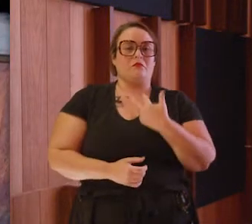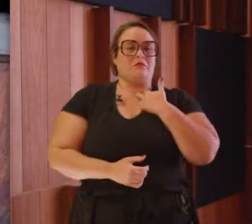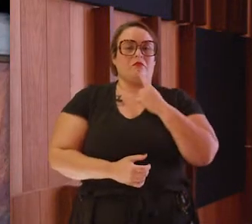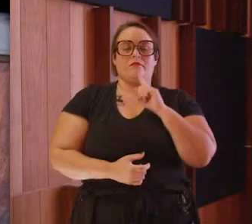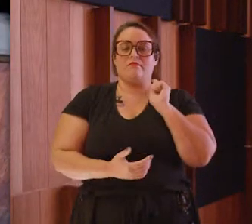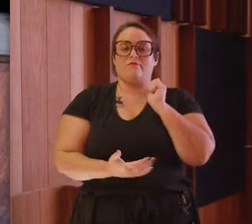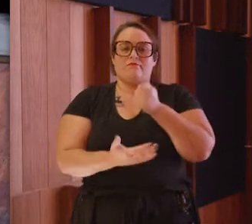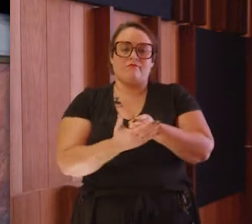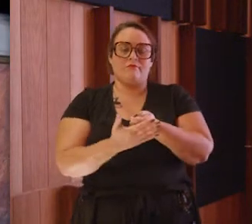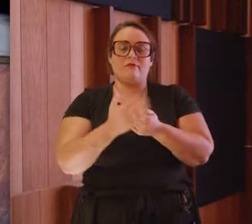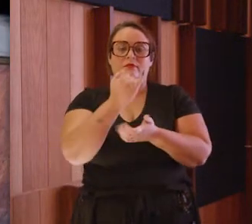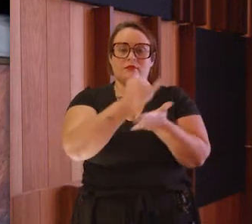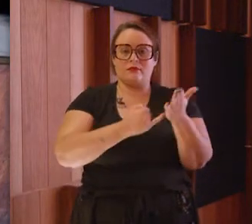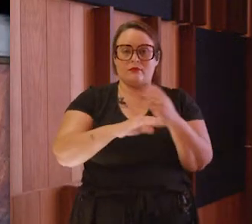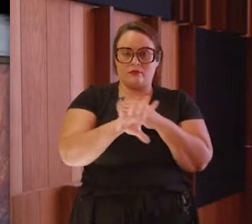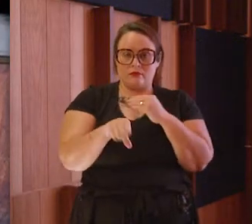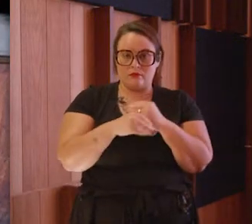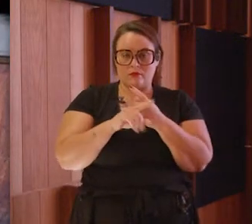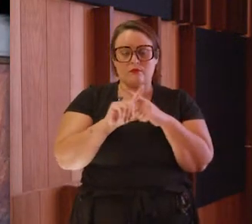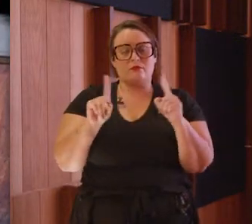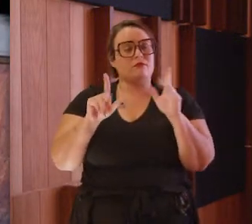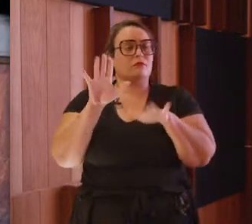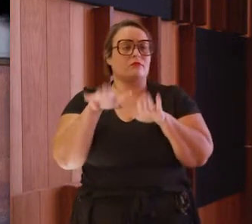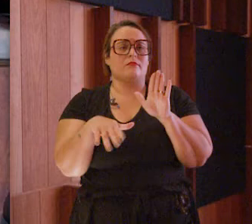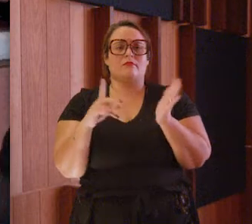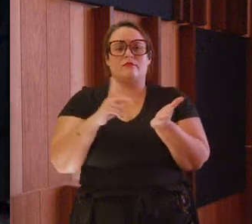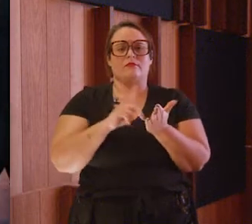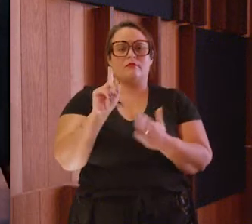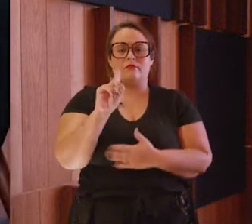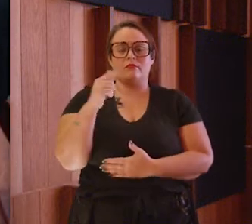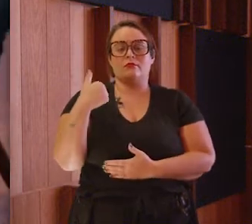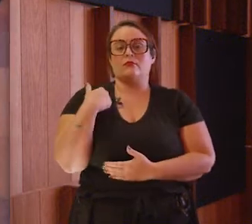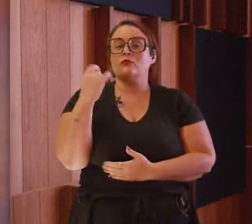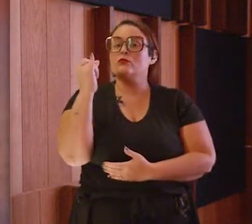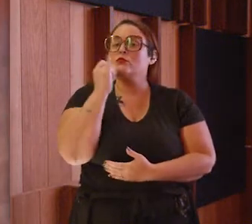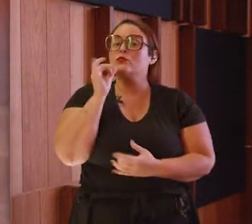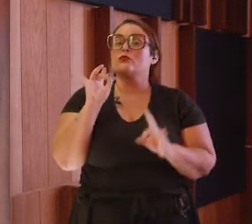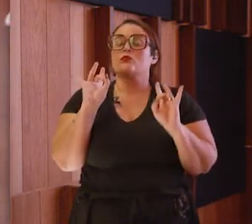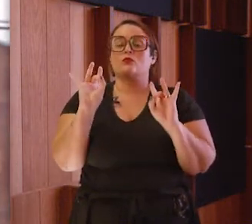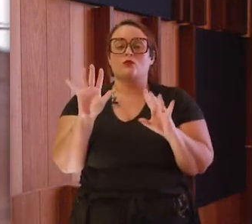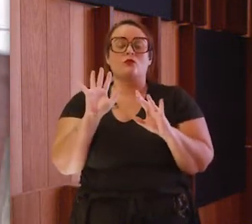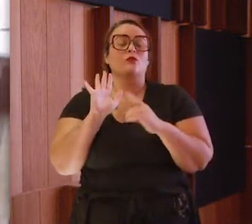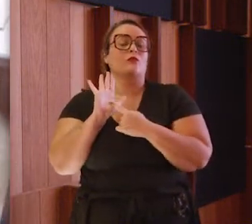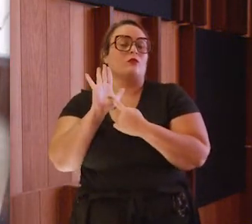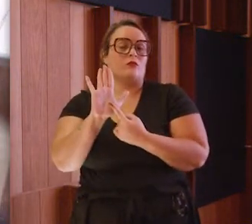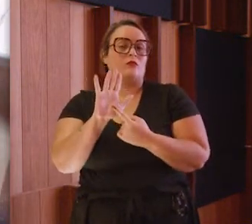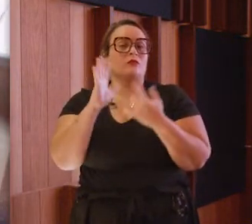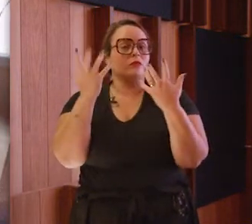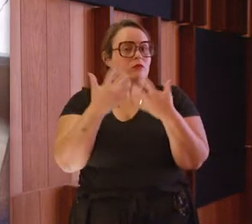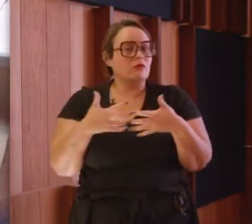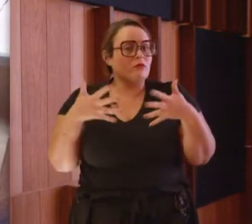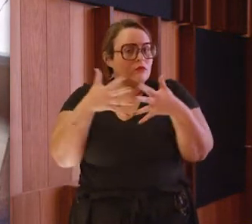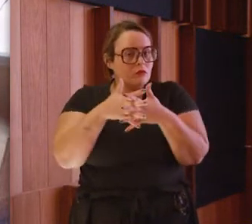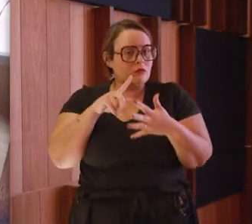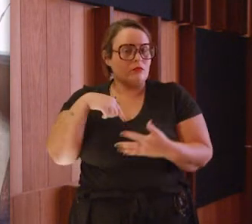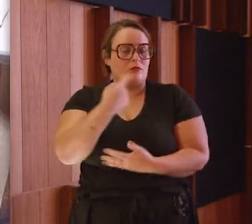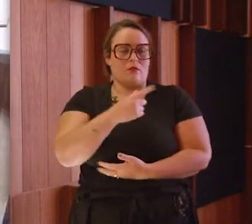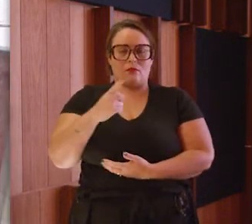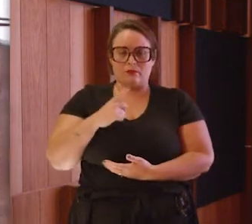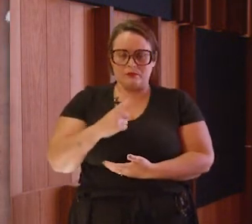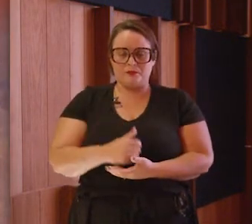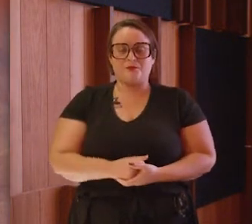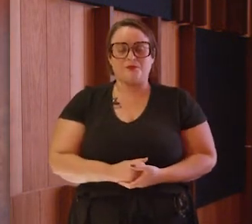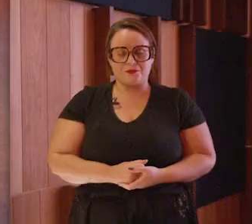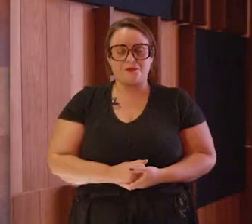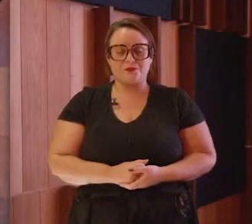case, and that is just one particular example. And I had the privilege of interviewing Romero yesterday on our Cross-Border Tax Talks podcast. Stay